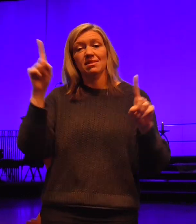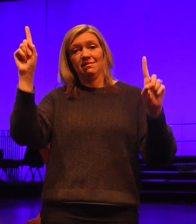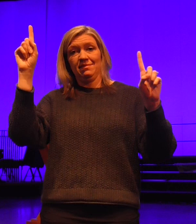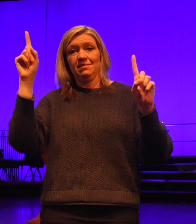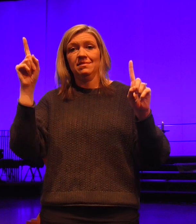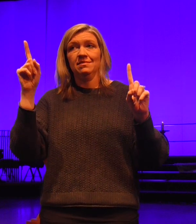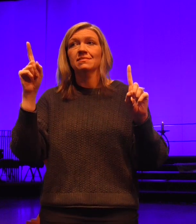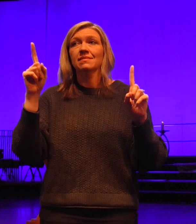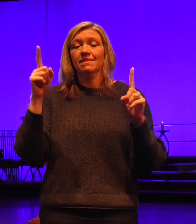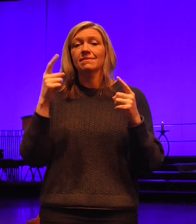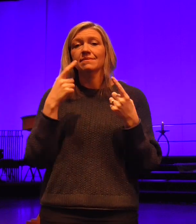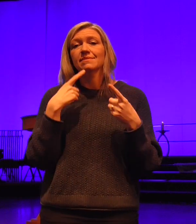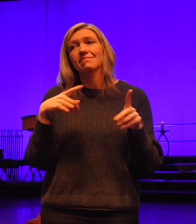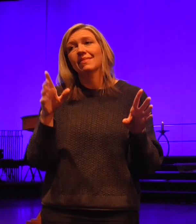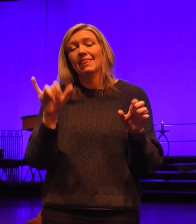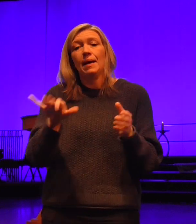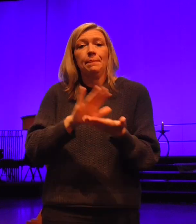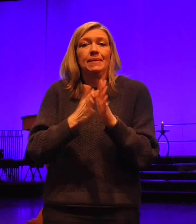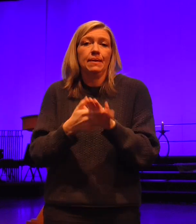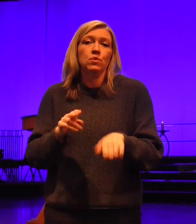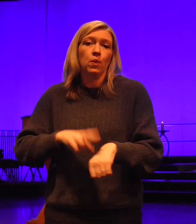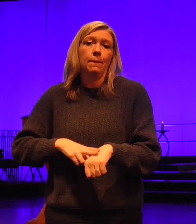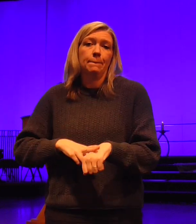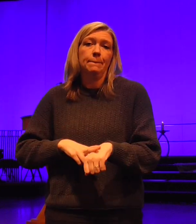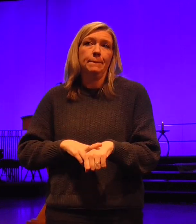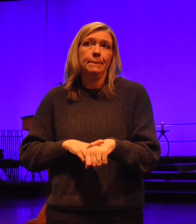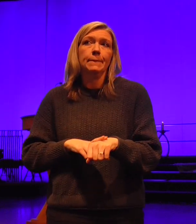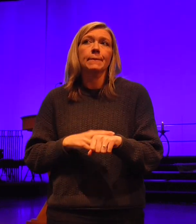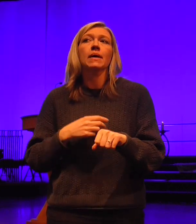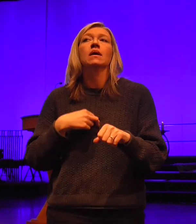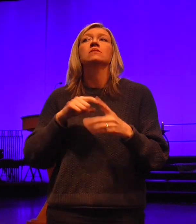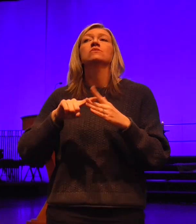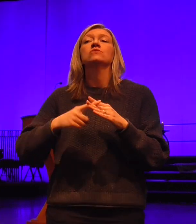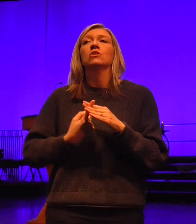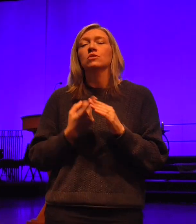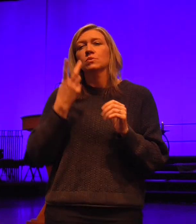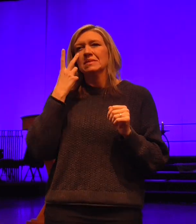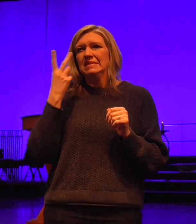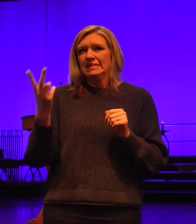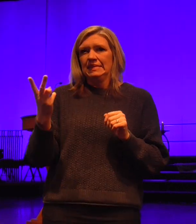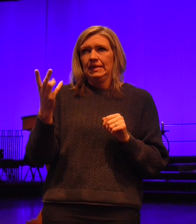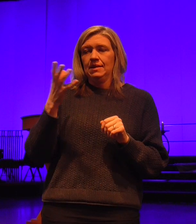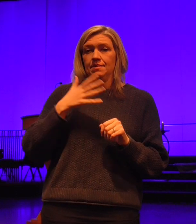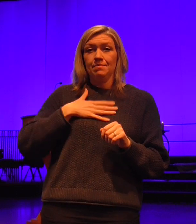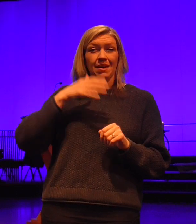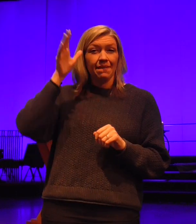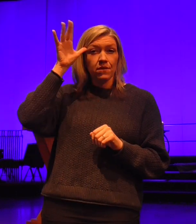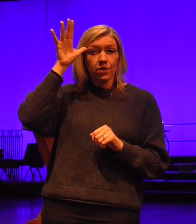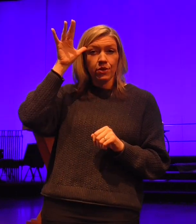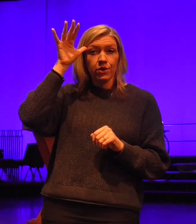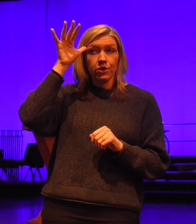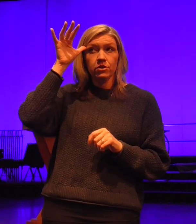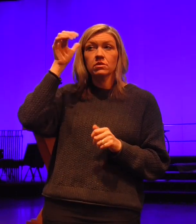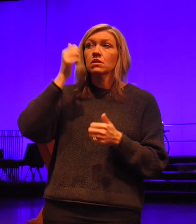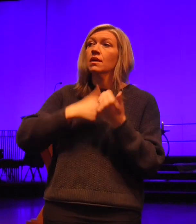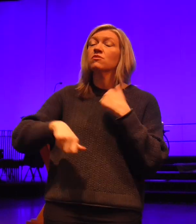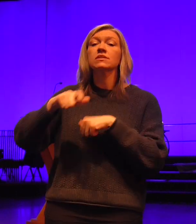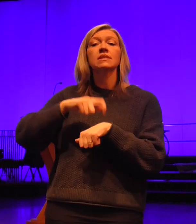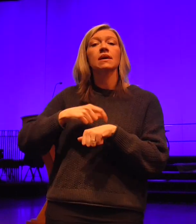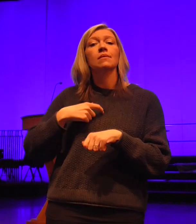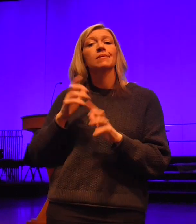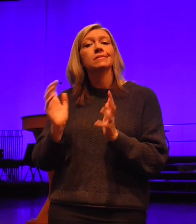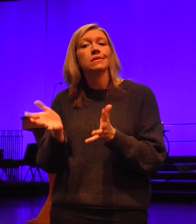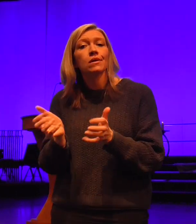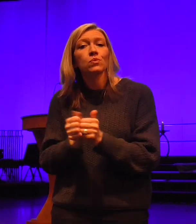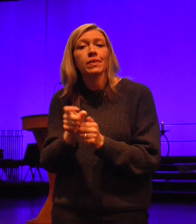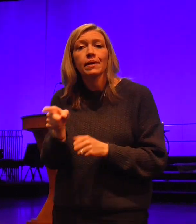this became the norm. And I began to see my father, every time I talked to him or